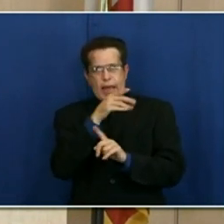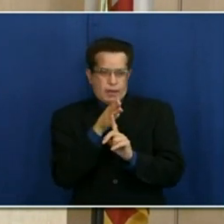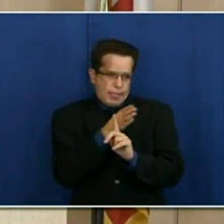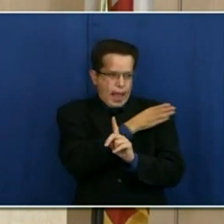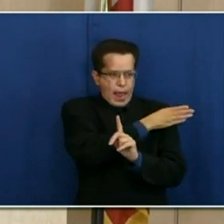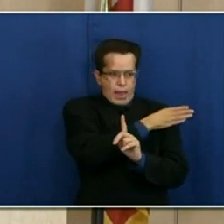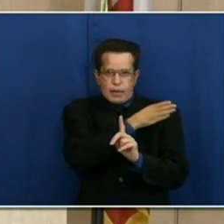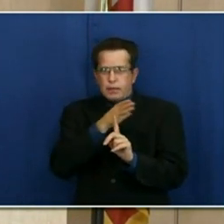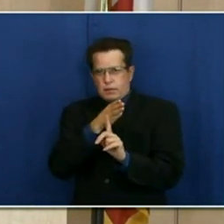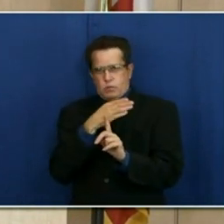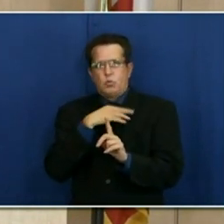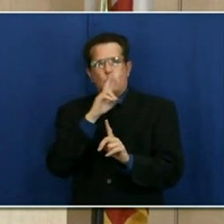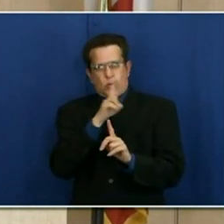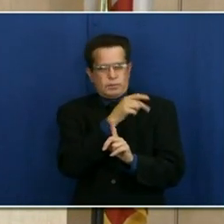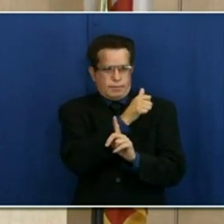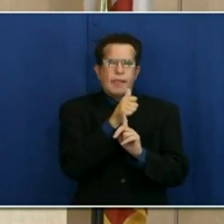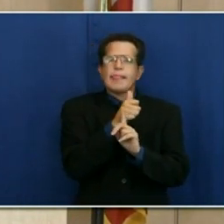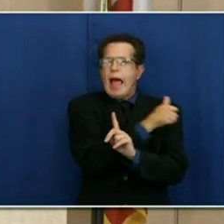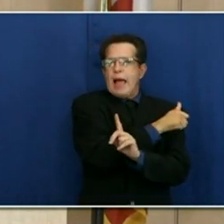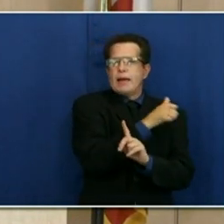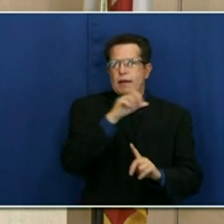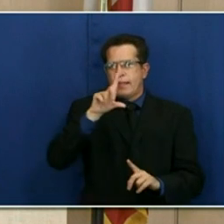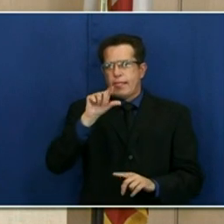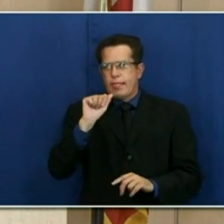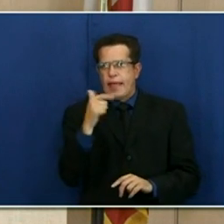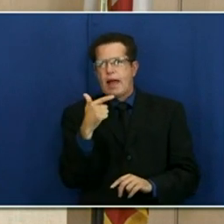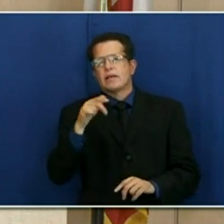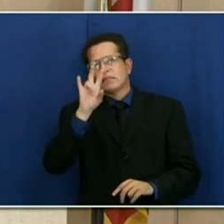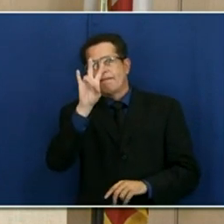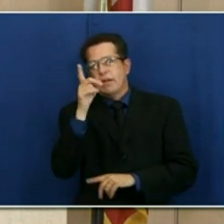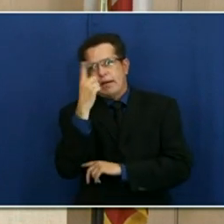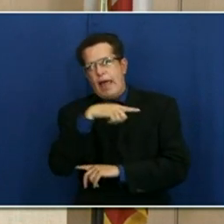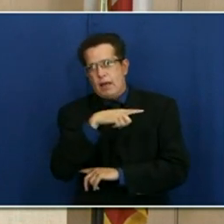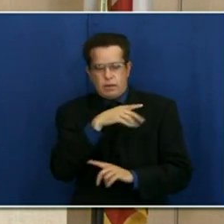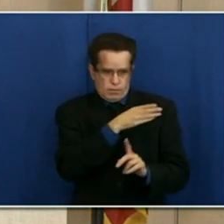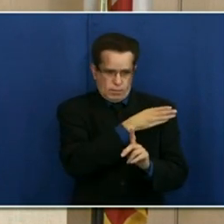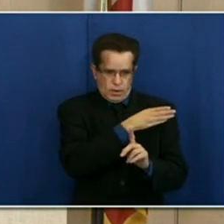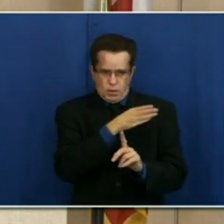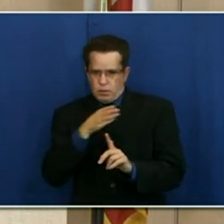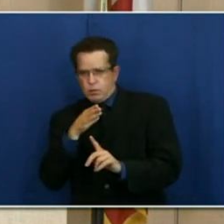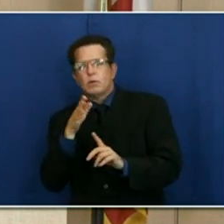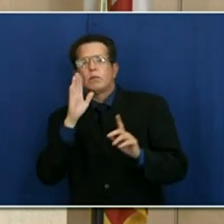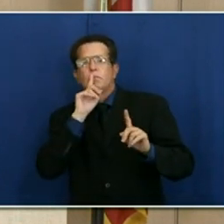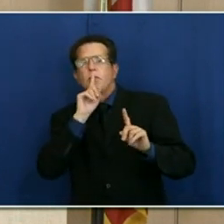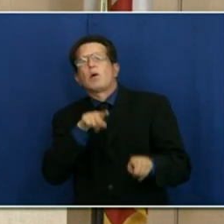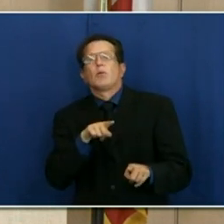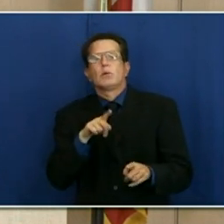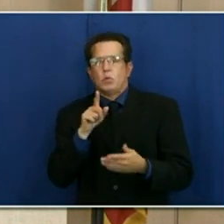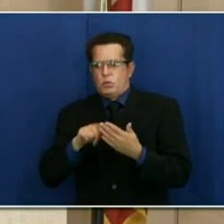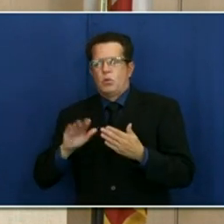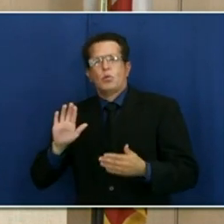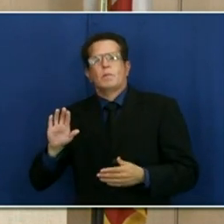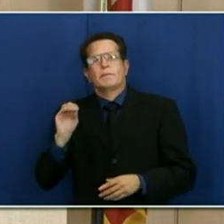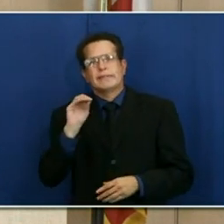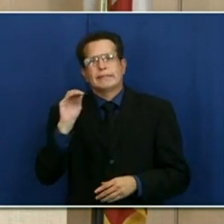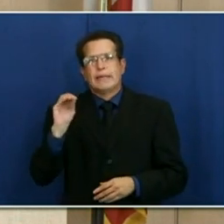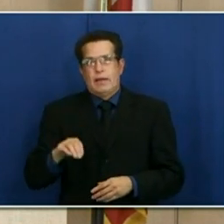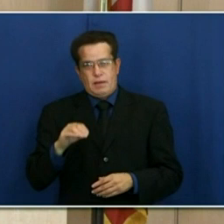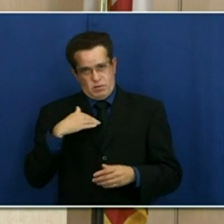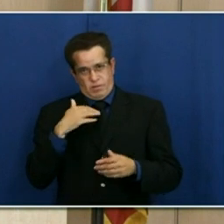the prior 7 days. So the slide, if you could bring that up, that was calculated